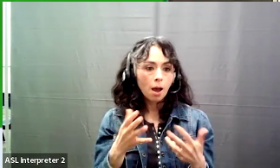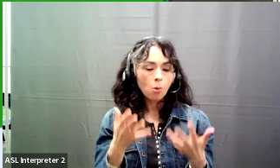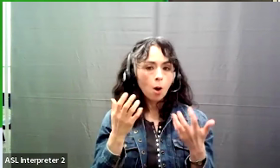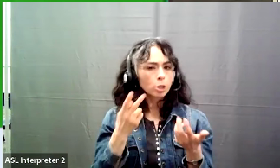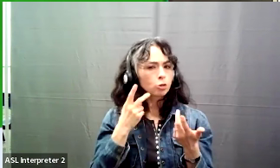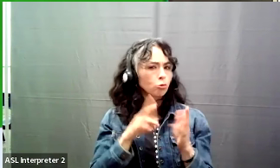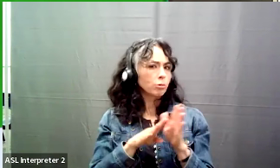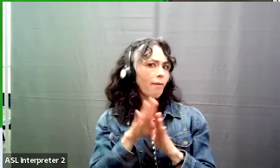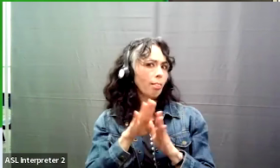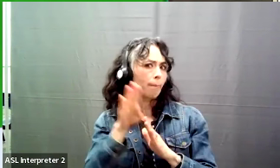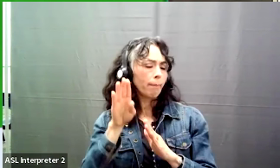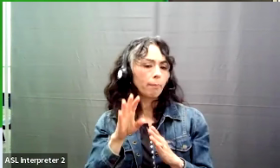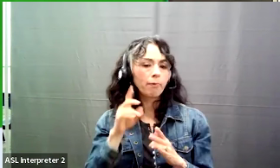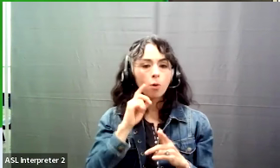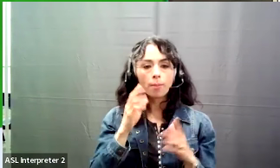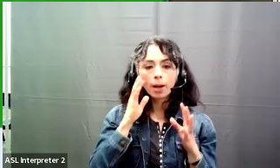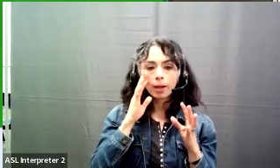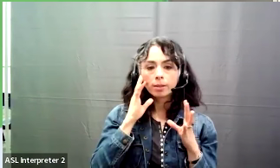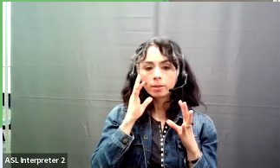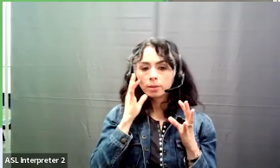develop to